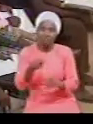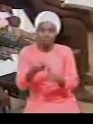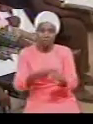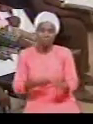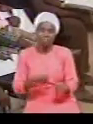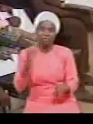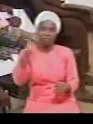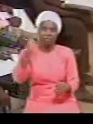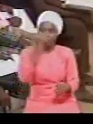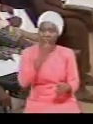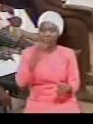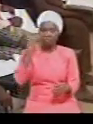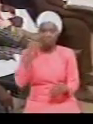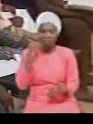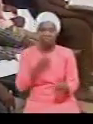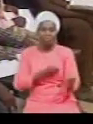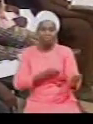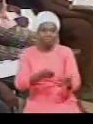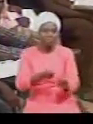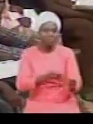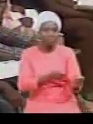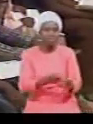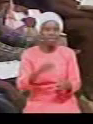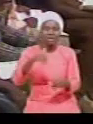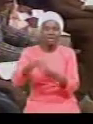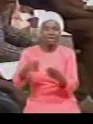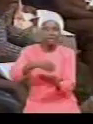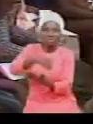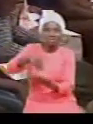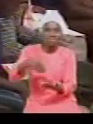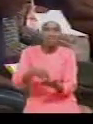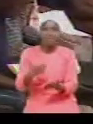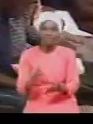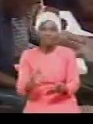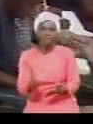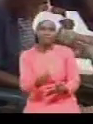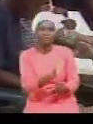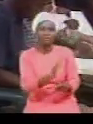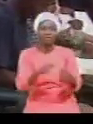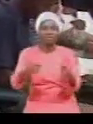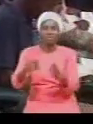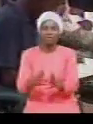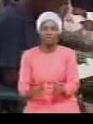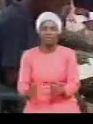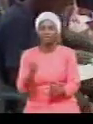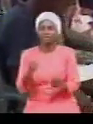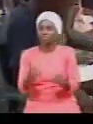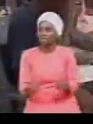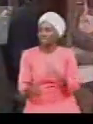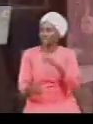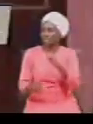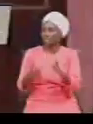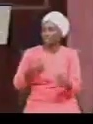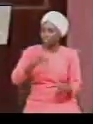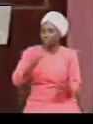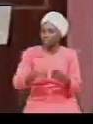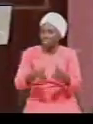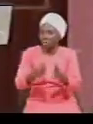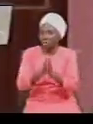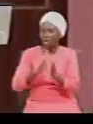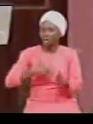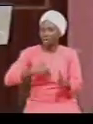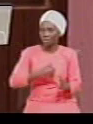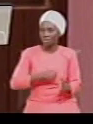thou in the midst of thine enemies. The question we need to ask ourselves